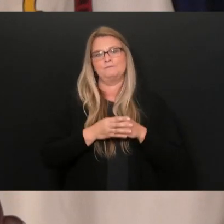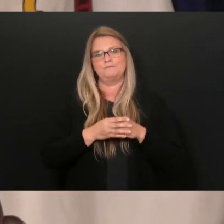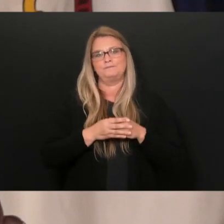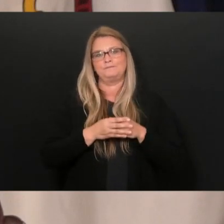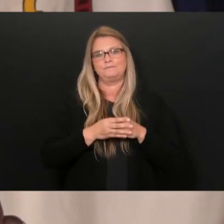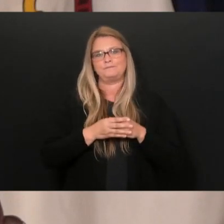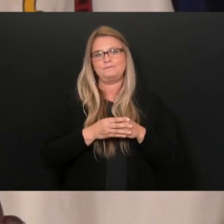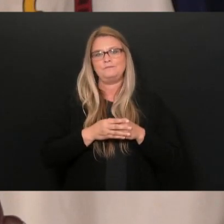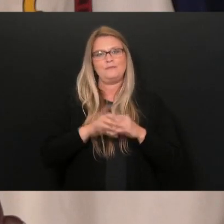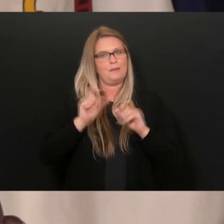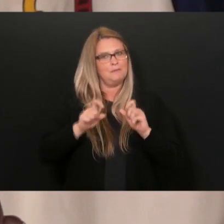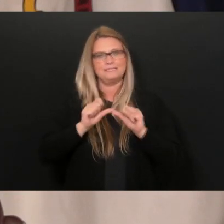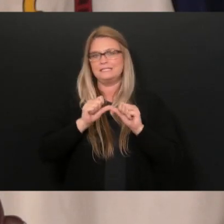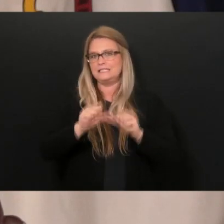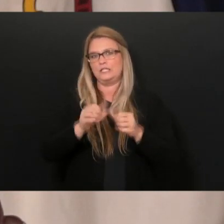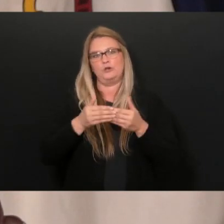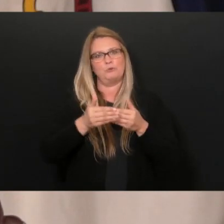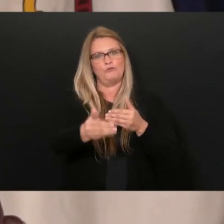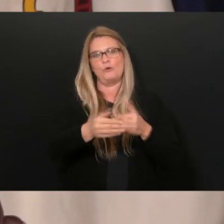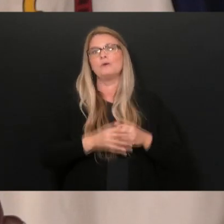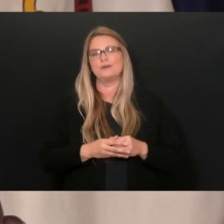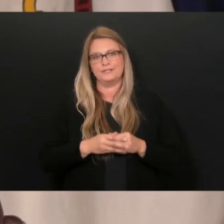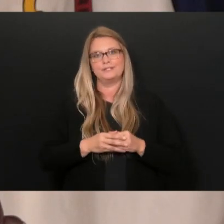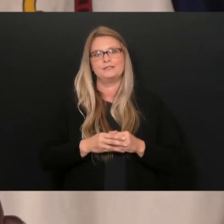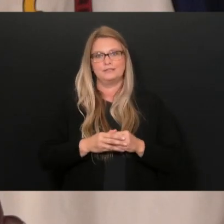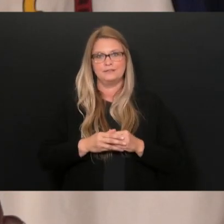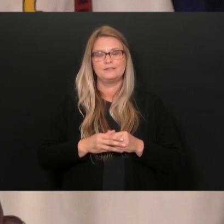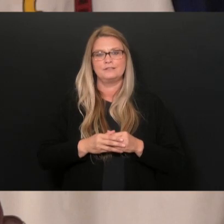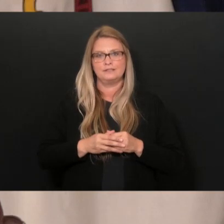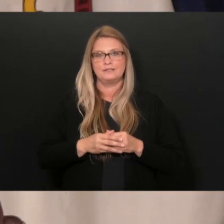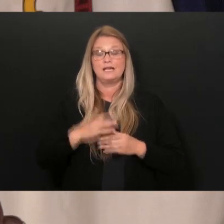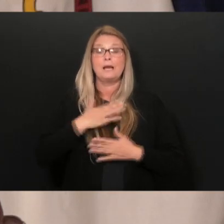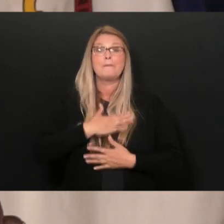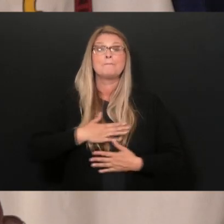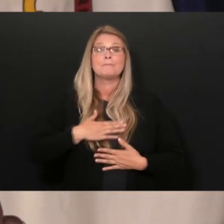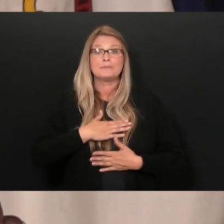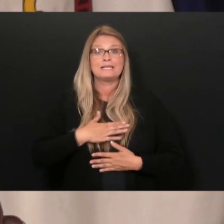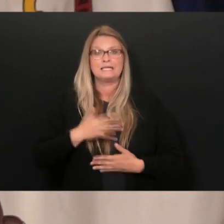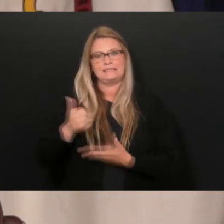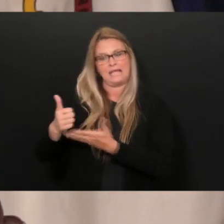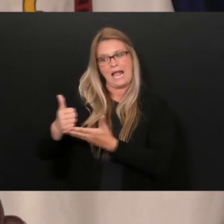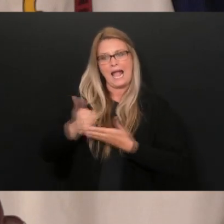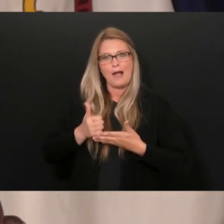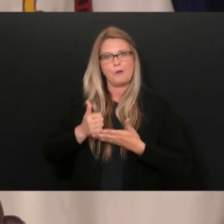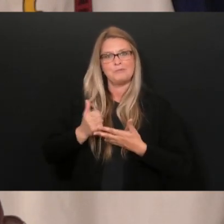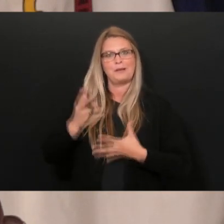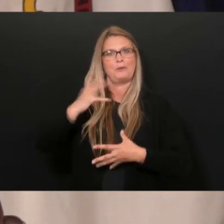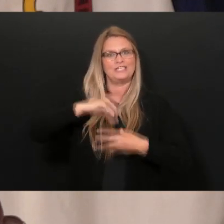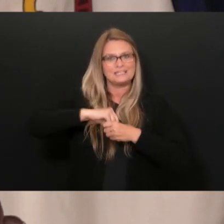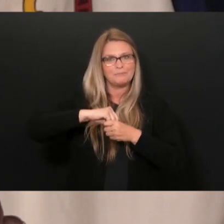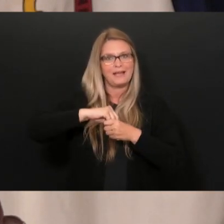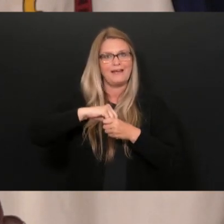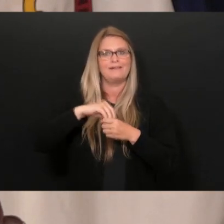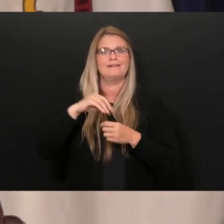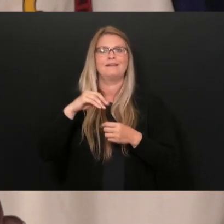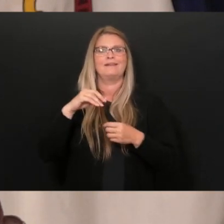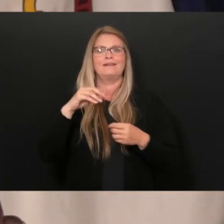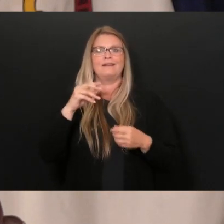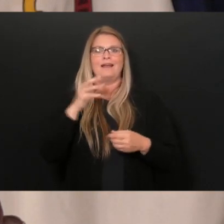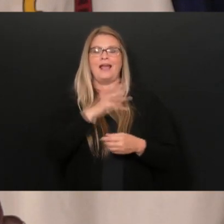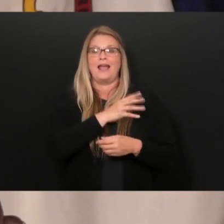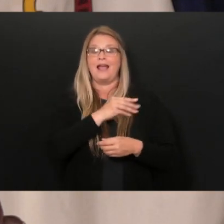to continue to move forward. And so I ask you to try to help and participate, and I